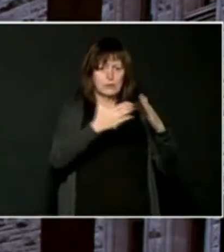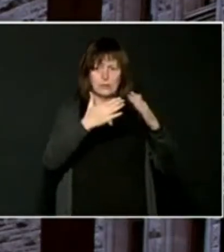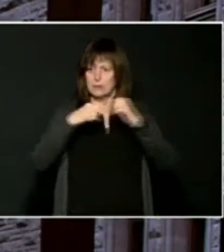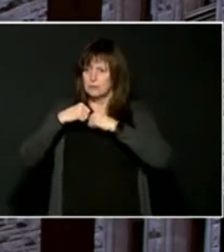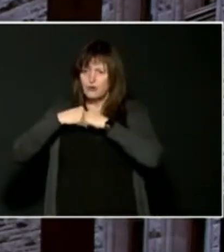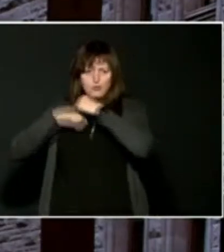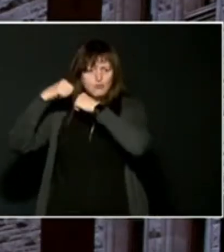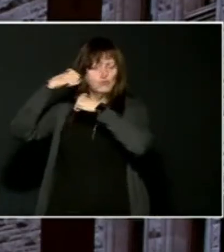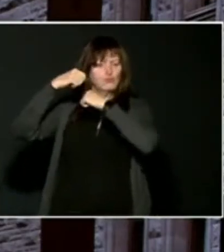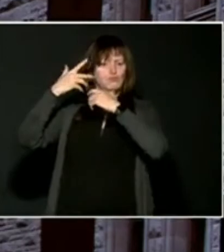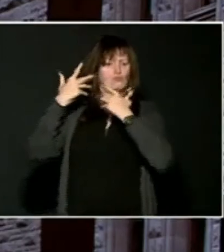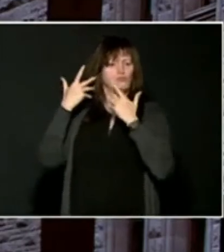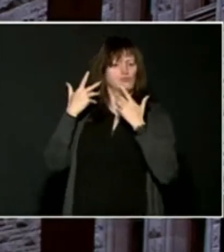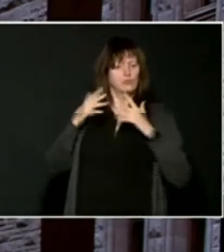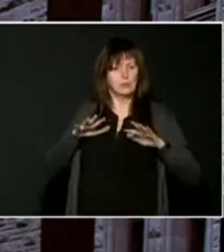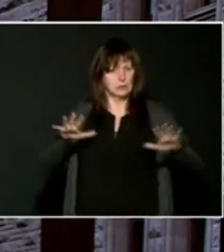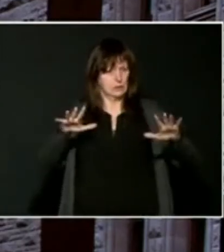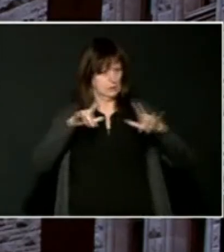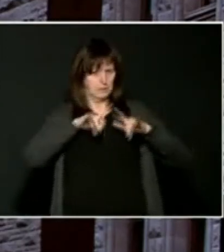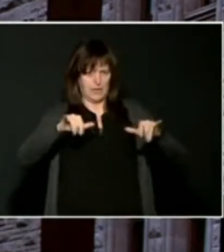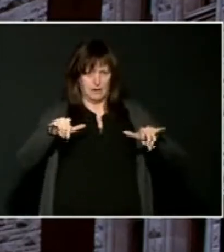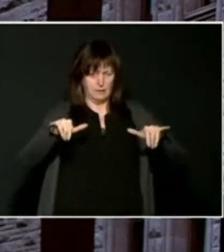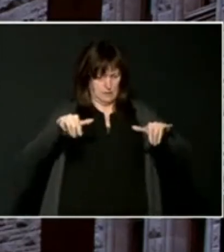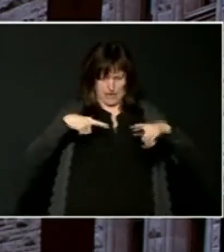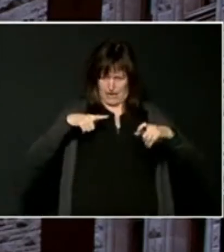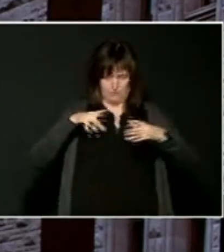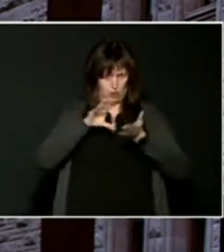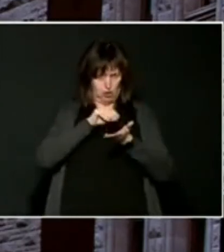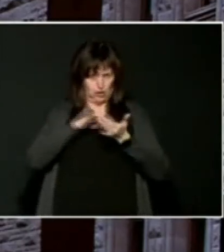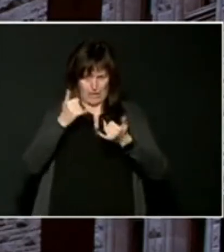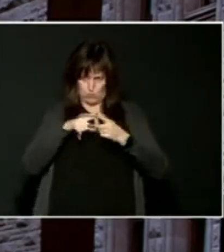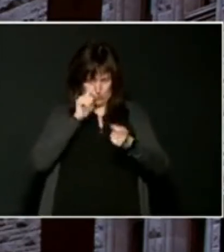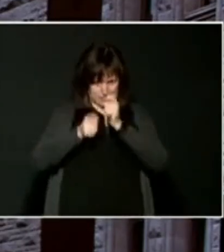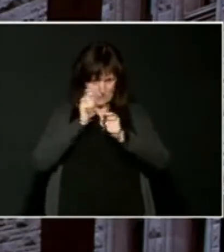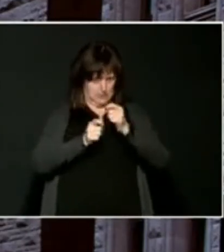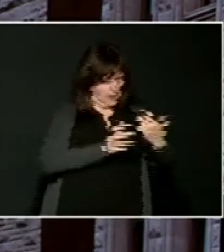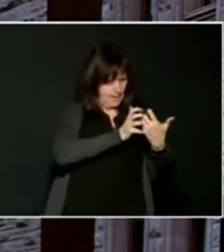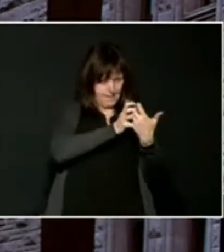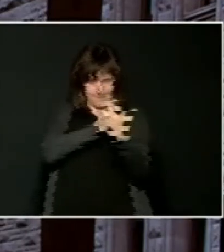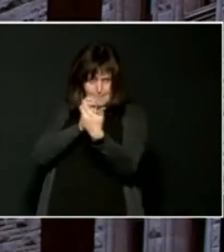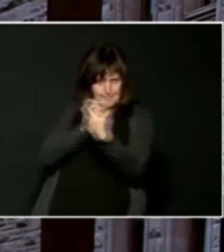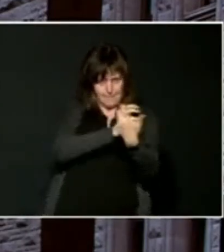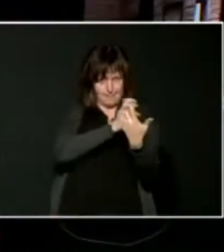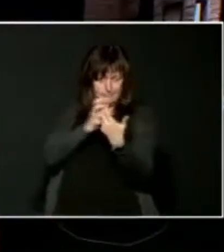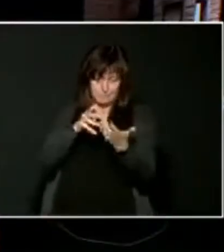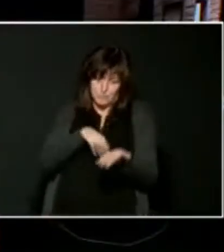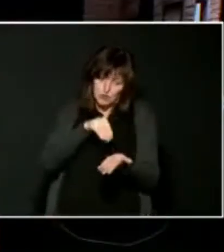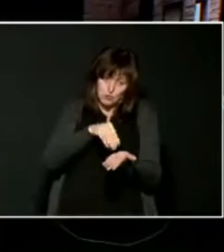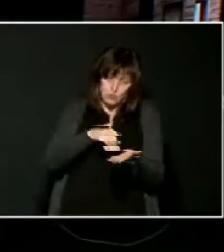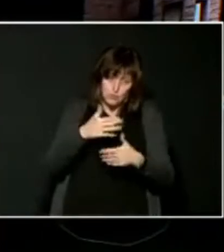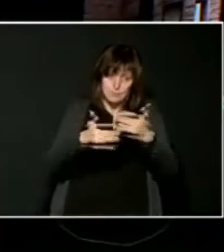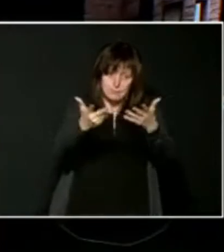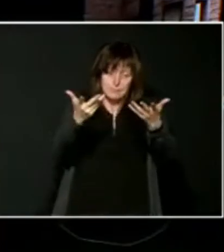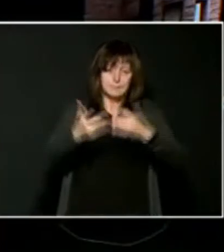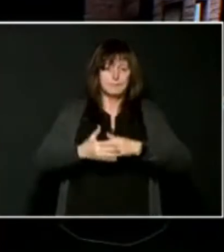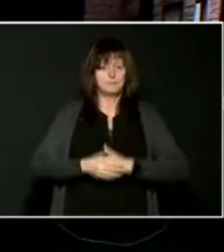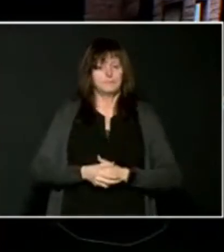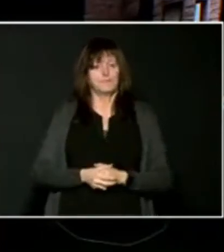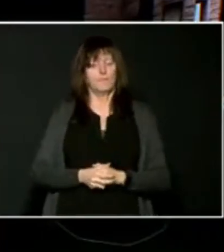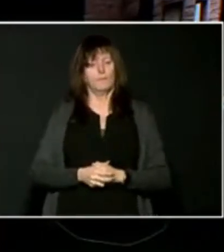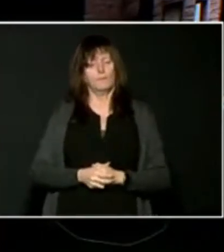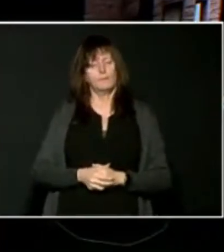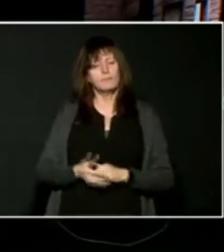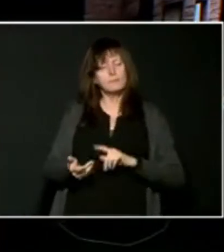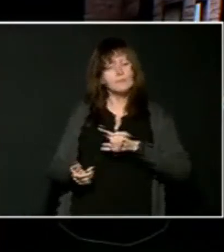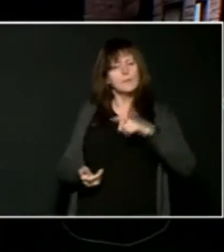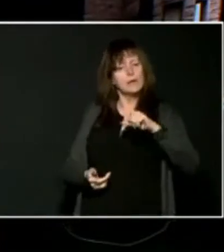have to learn to be nimble and to adapt to and work with. Next question. Your next question comes from